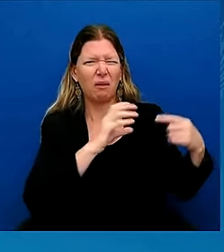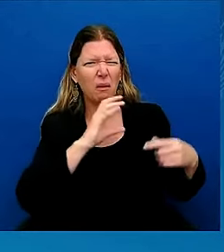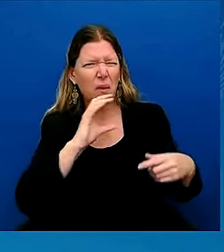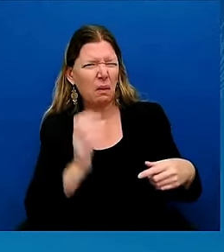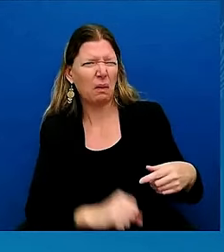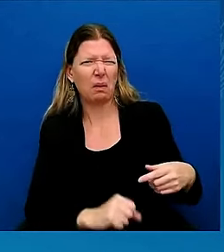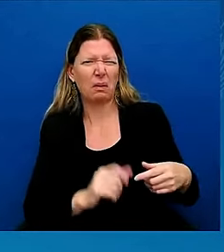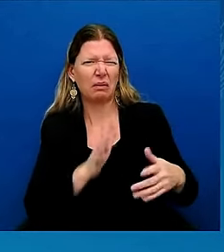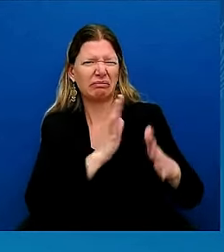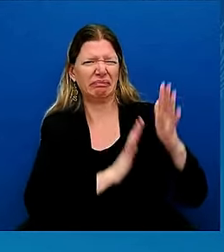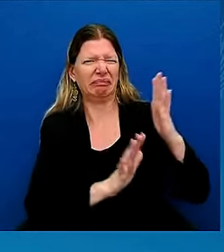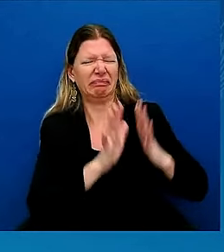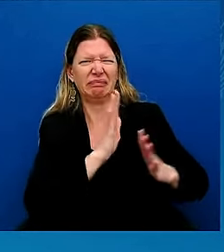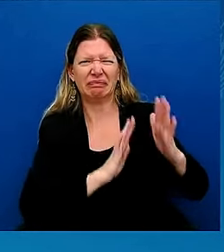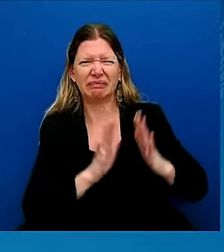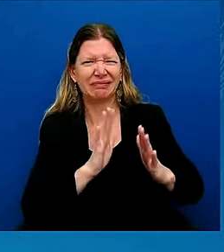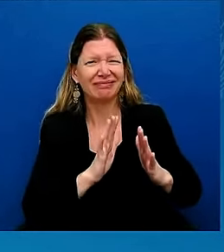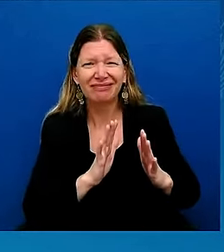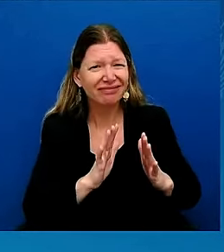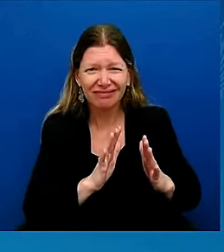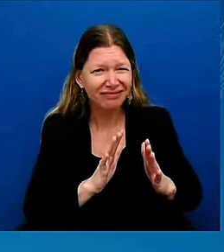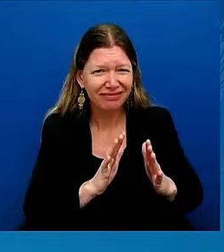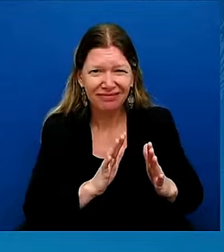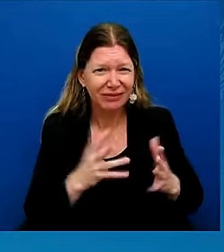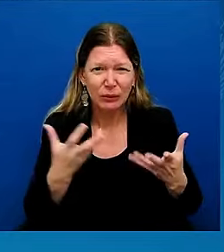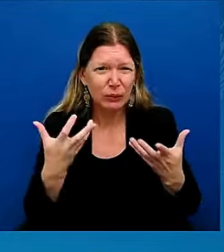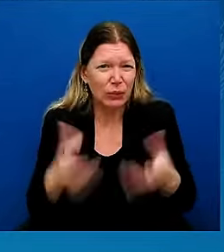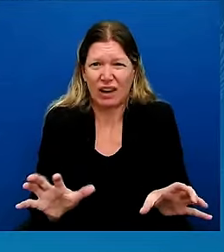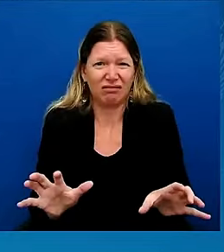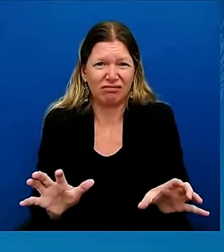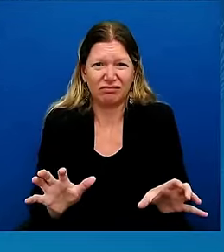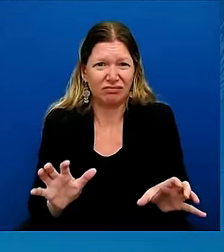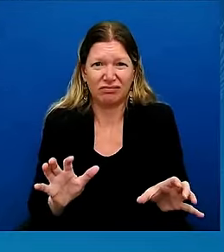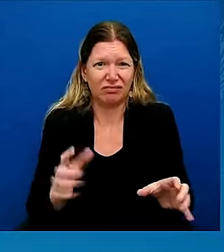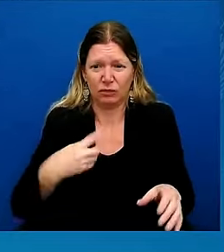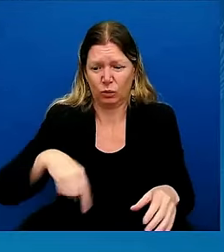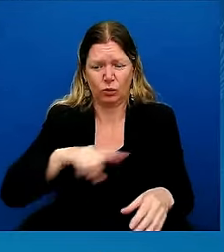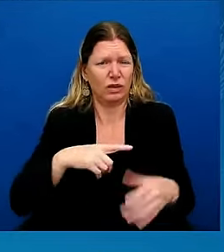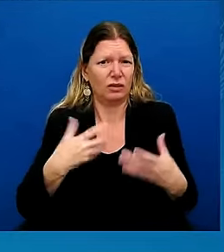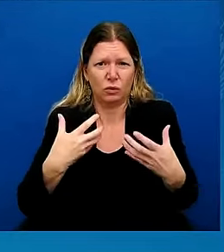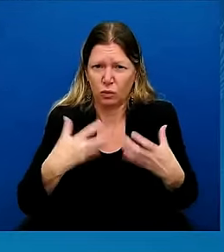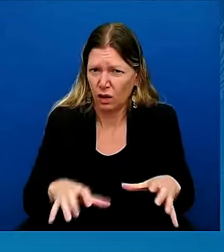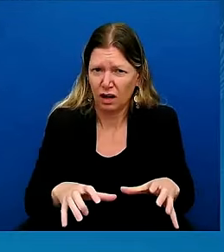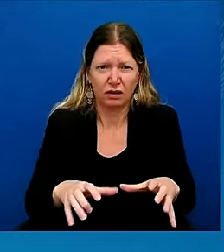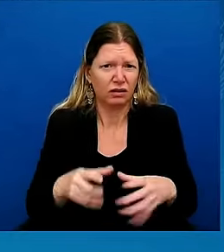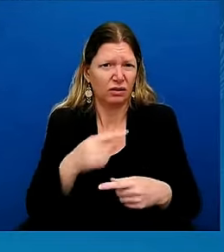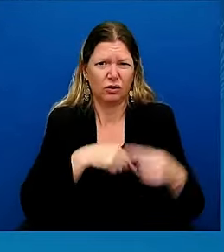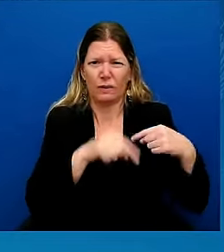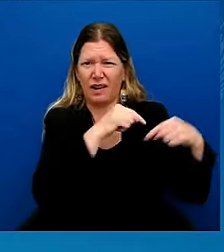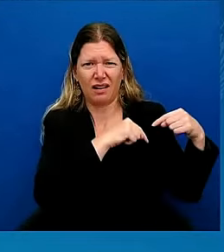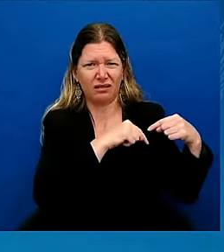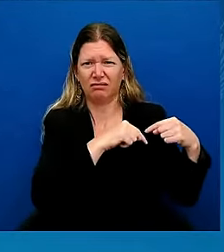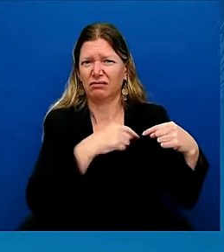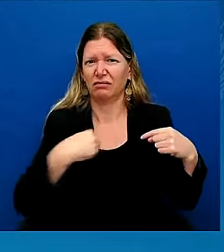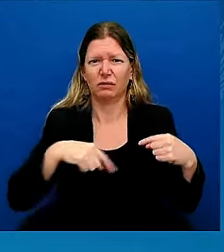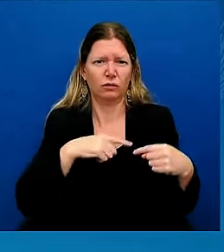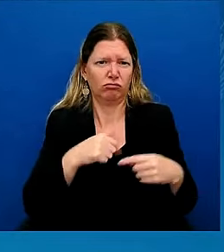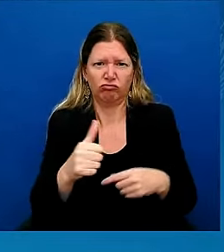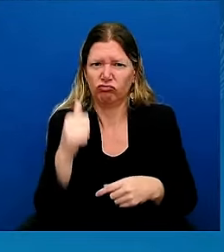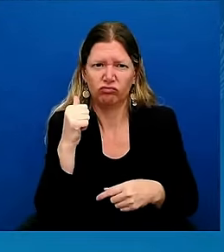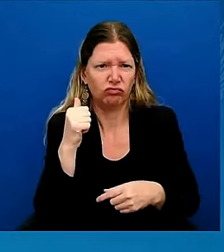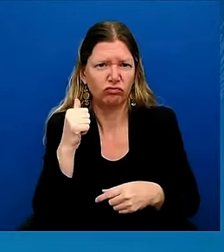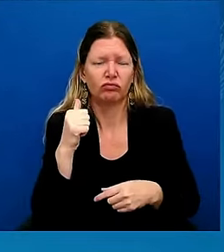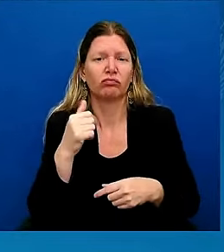together, we will chart a new way forward, because ours is a fight for the future. And it is a fight for